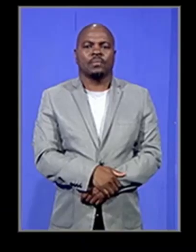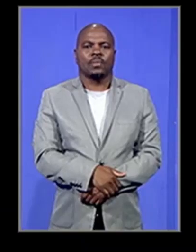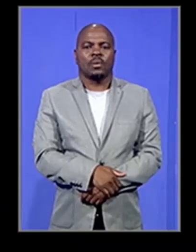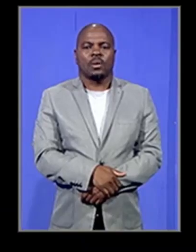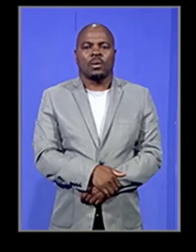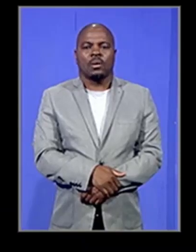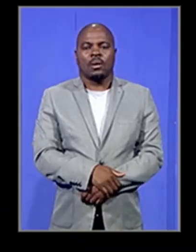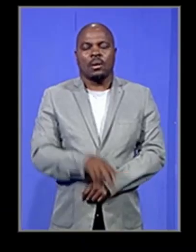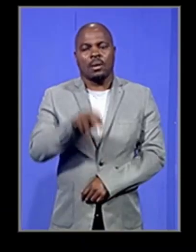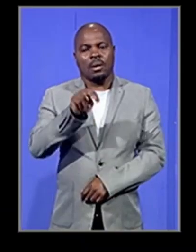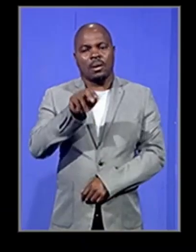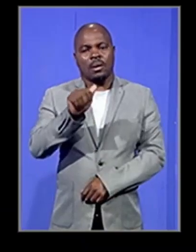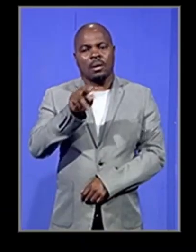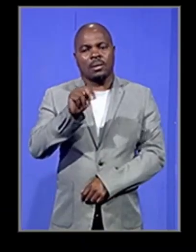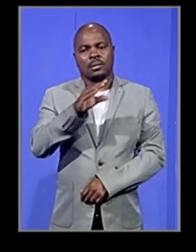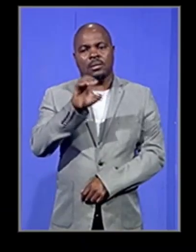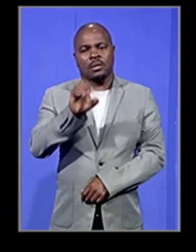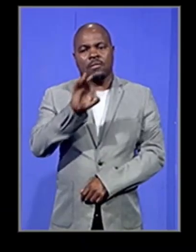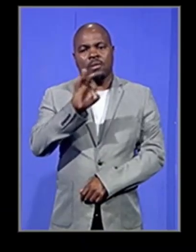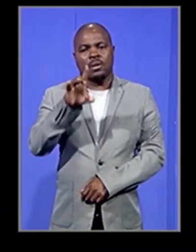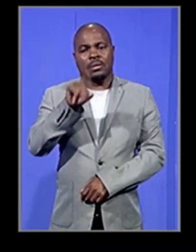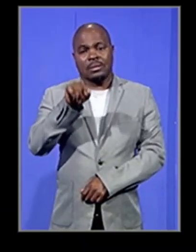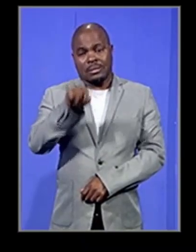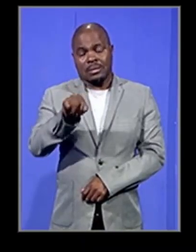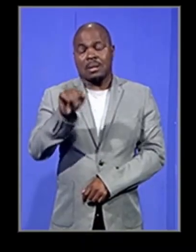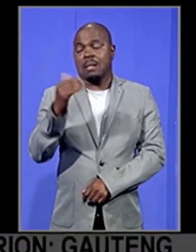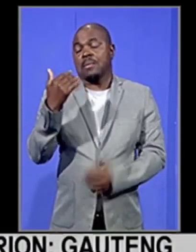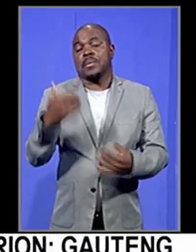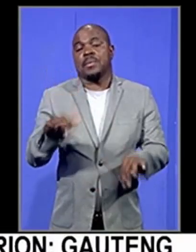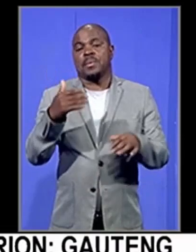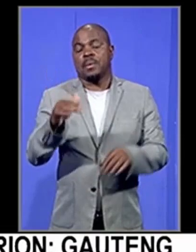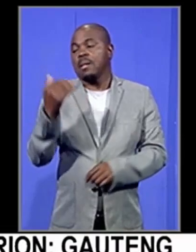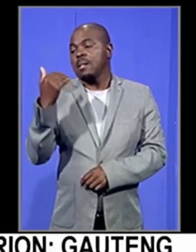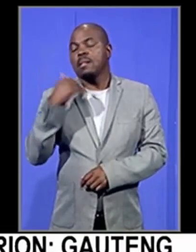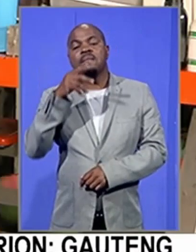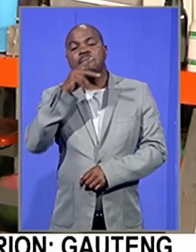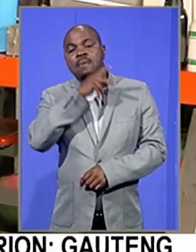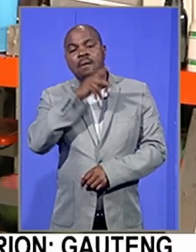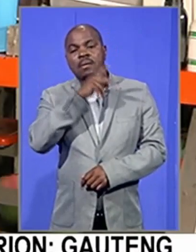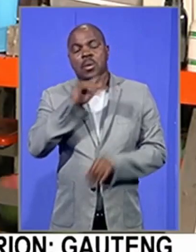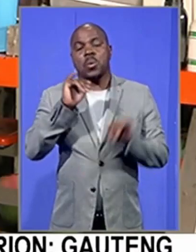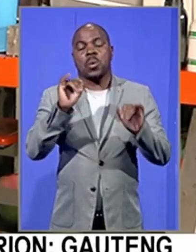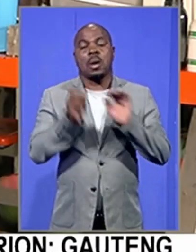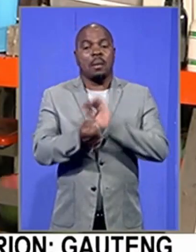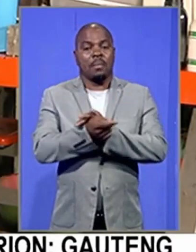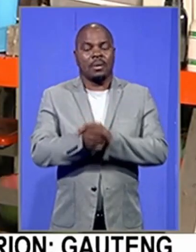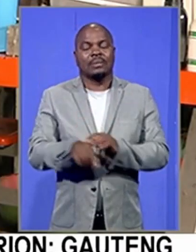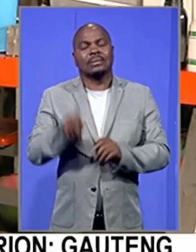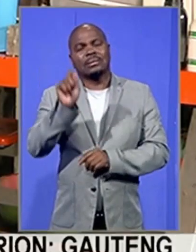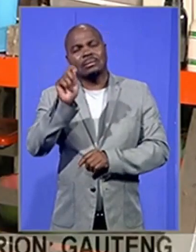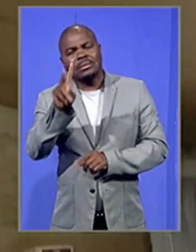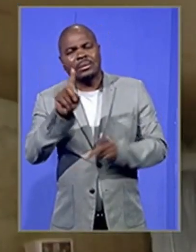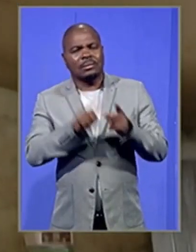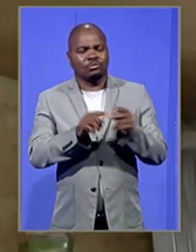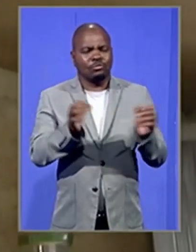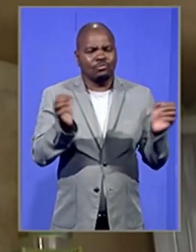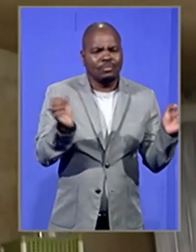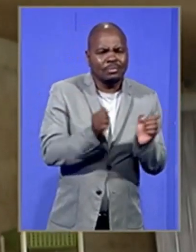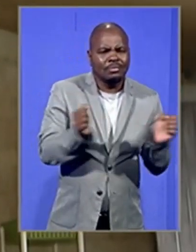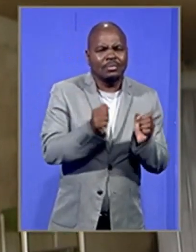Ba hostele ya Mansfield ba tshoganyeditswe ke metsi a merwalela mo bosigong ba la botlhano. Furniture ya karetsang di-television le ditsidifatsi